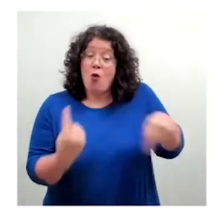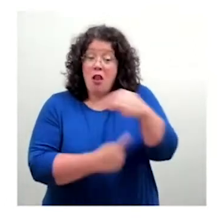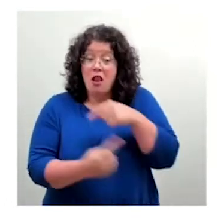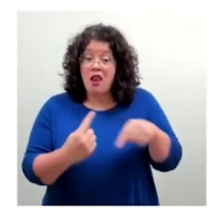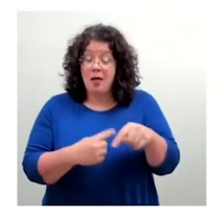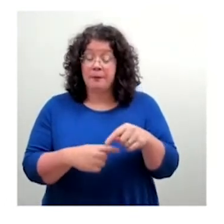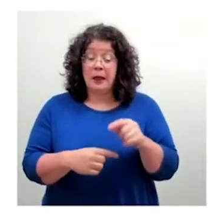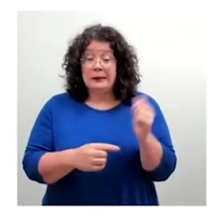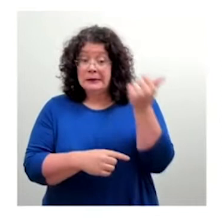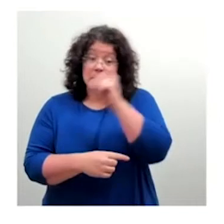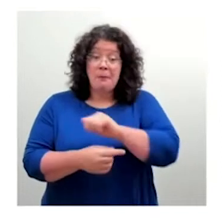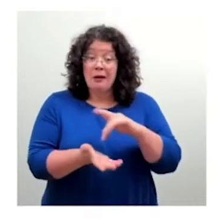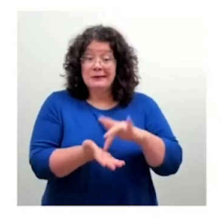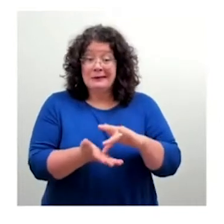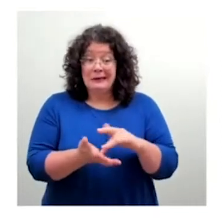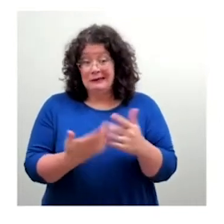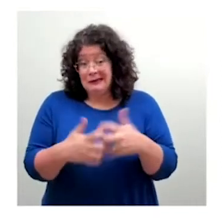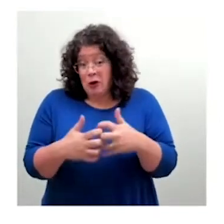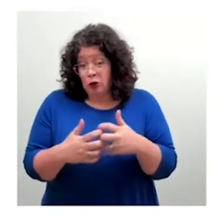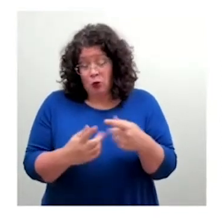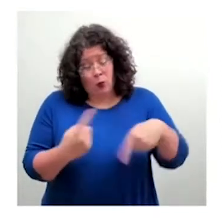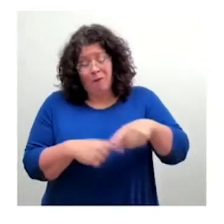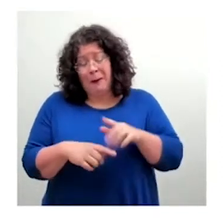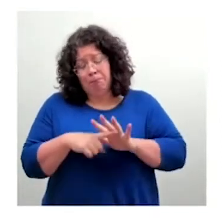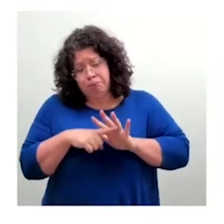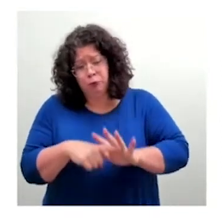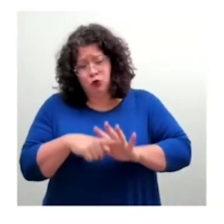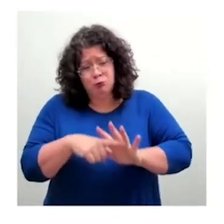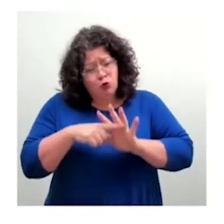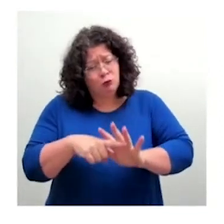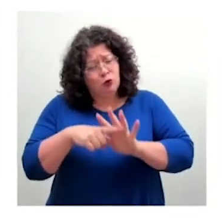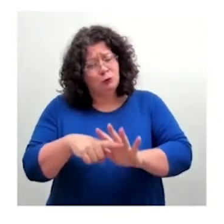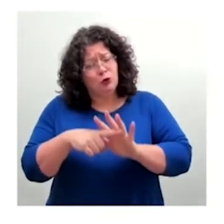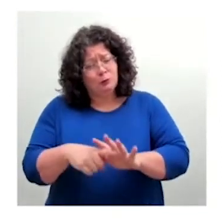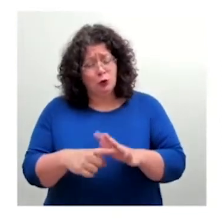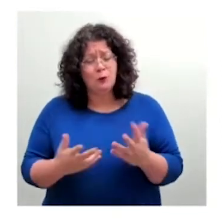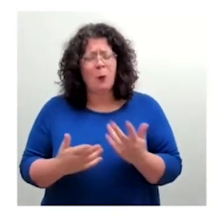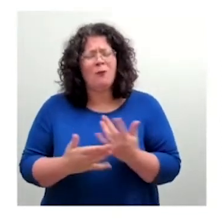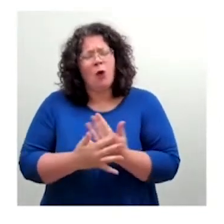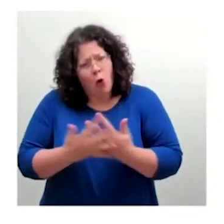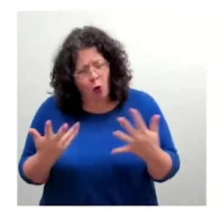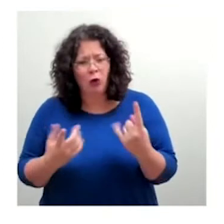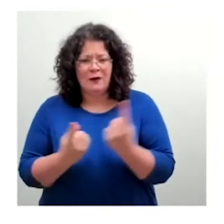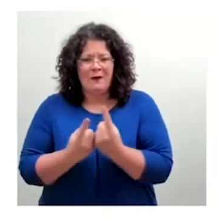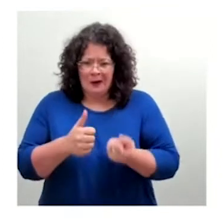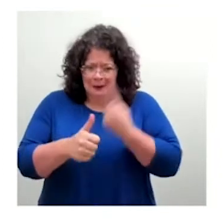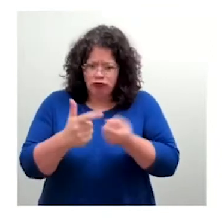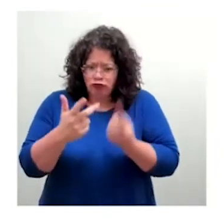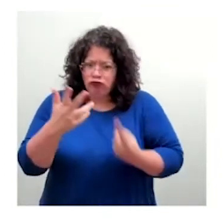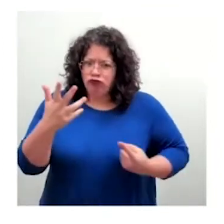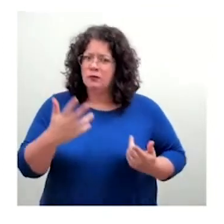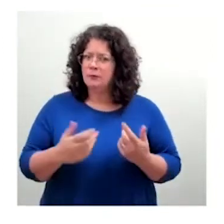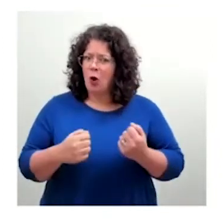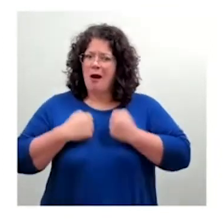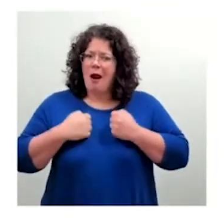and social media. We've really taken it to heart, especially now during COVID.